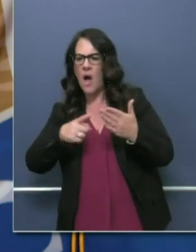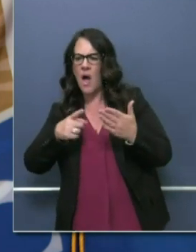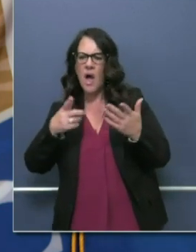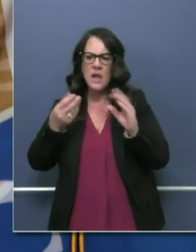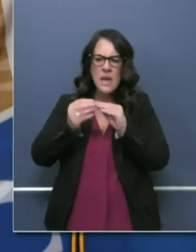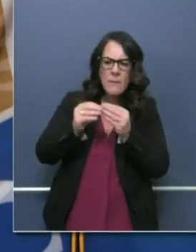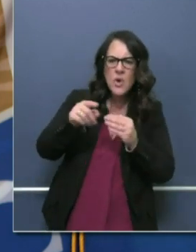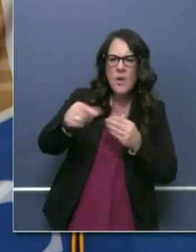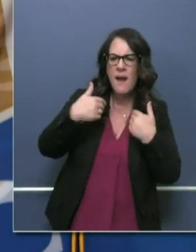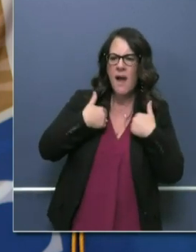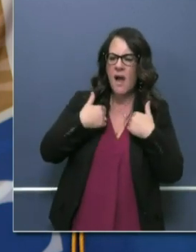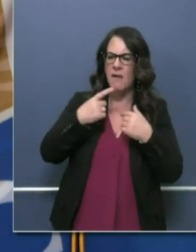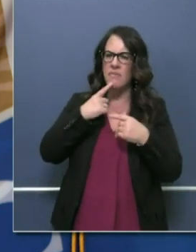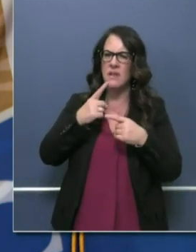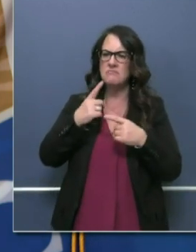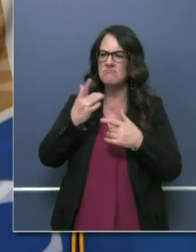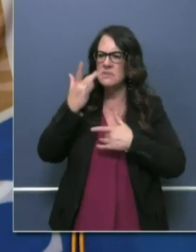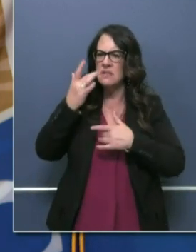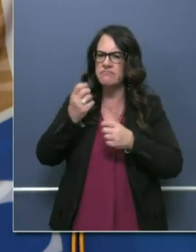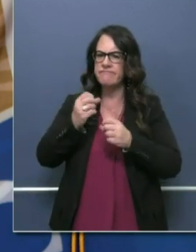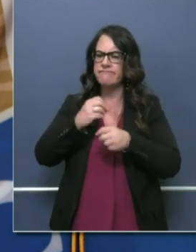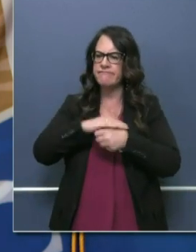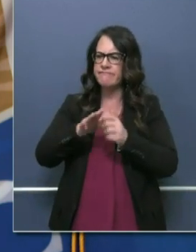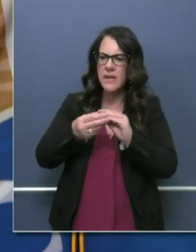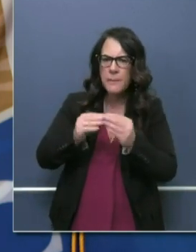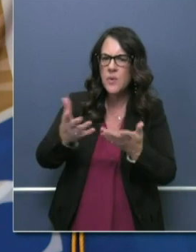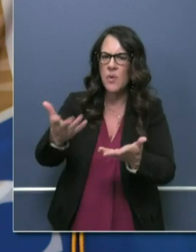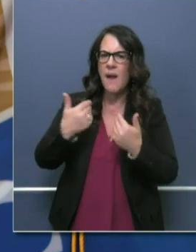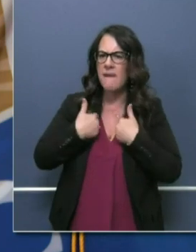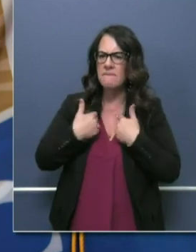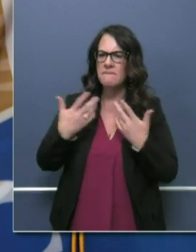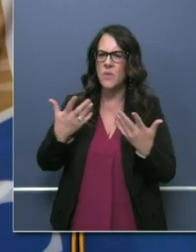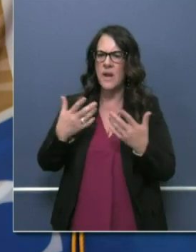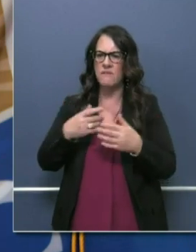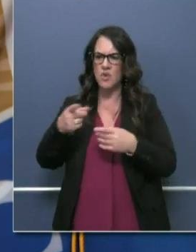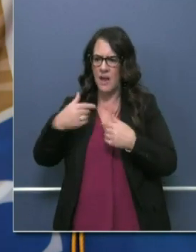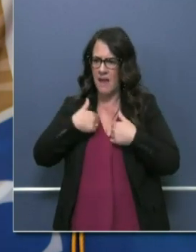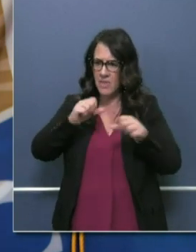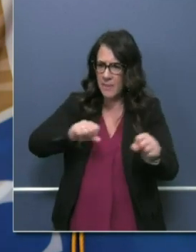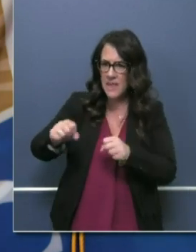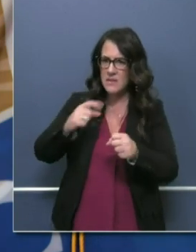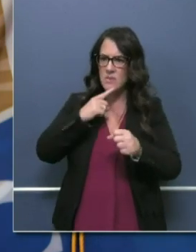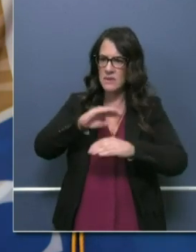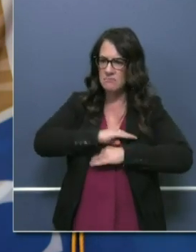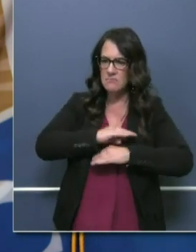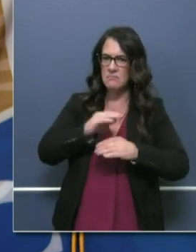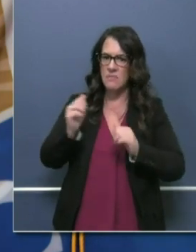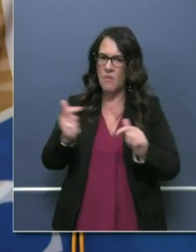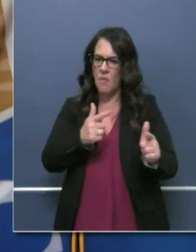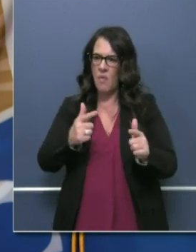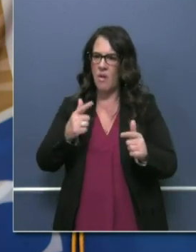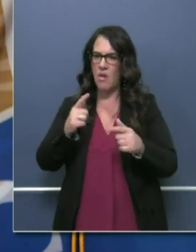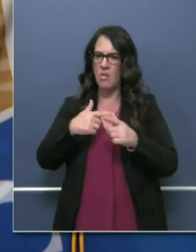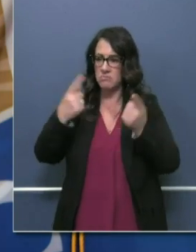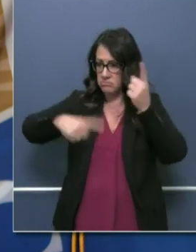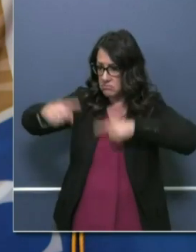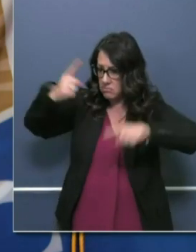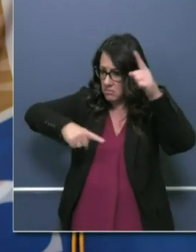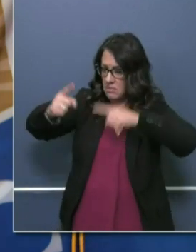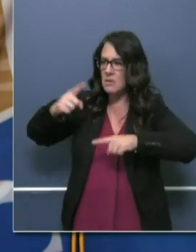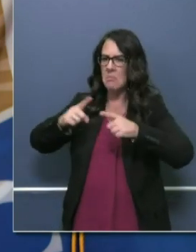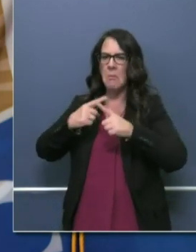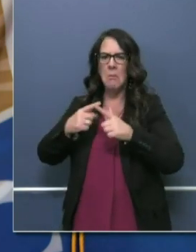to their plans and proposals, which are unique and distinctive in both cases, we signed off on those and